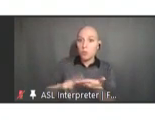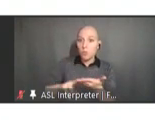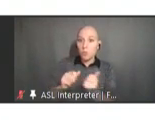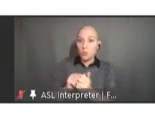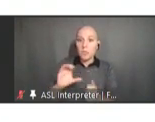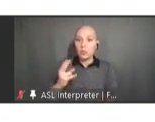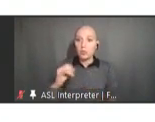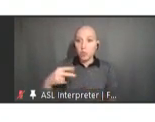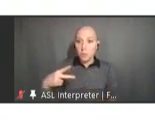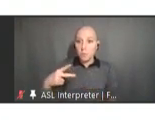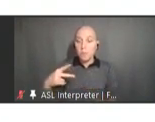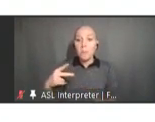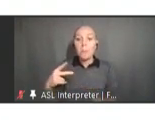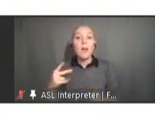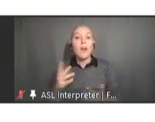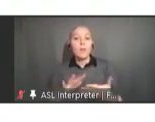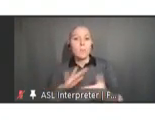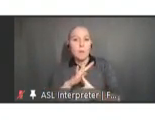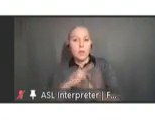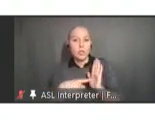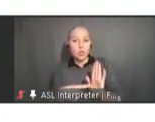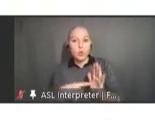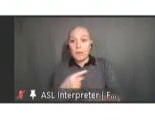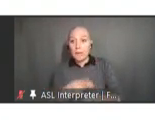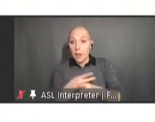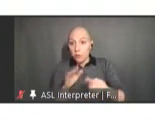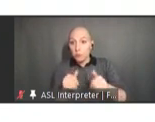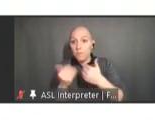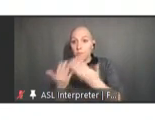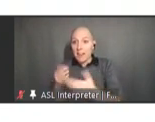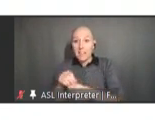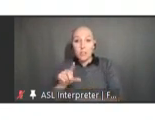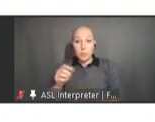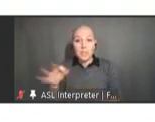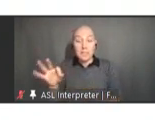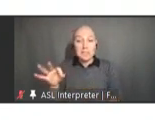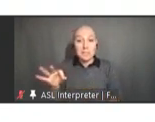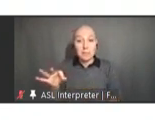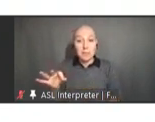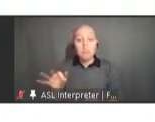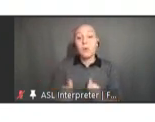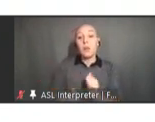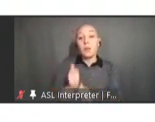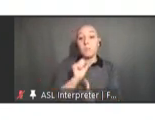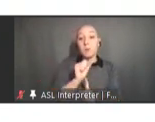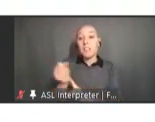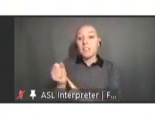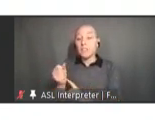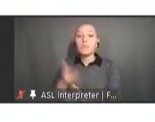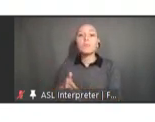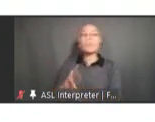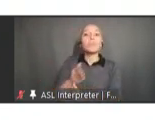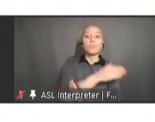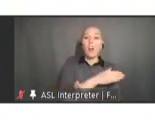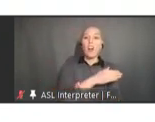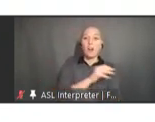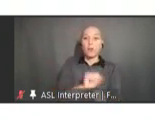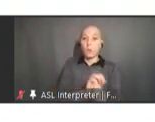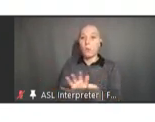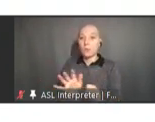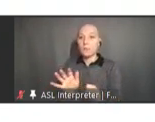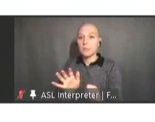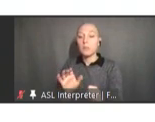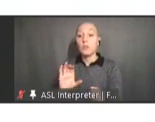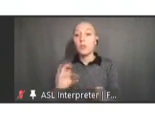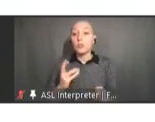care provided in 2019. So in most cases, it's prior to the public health emergency. The chart packs